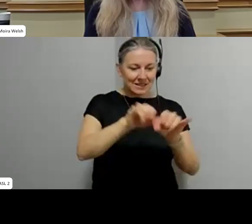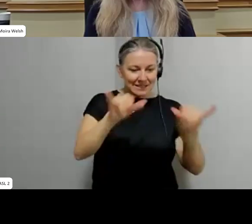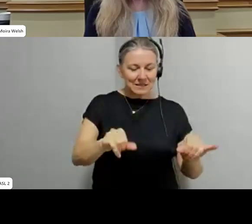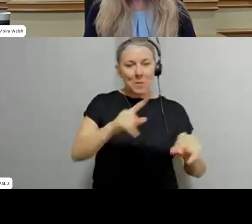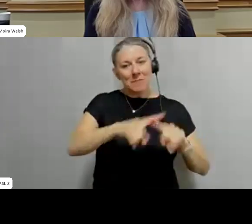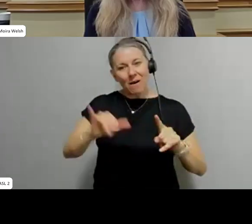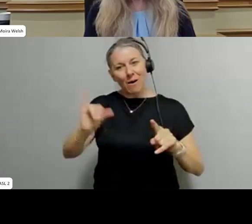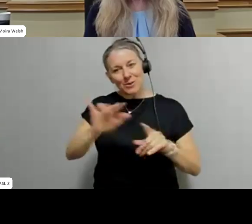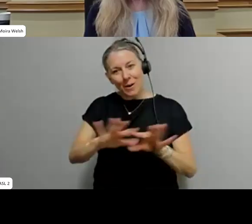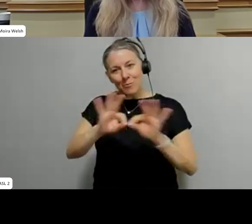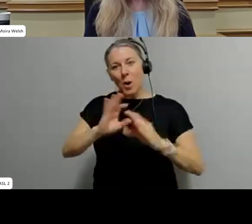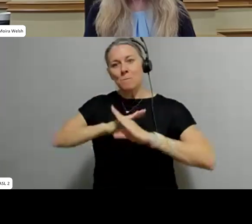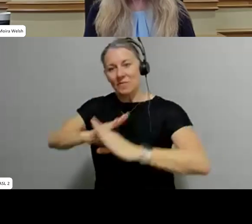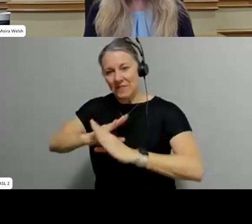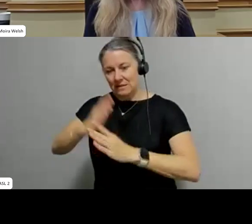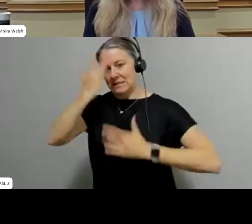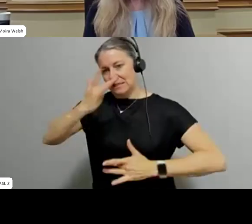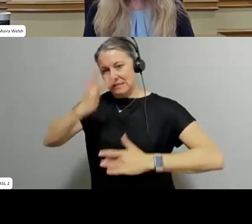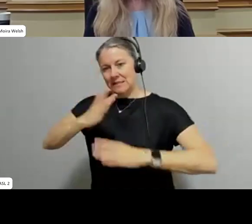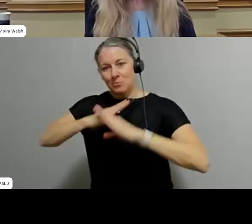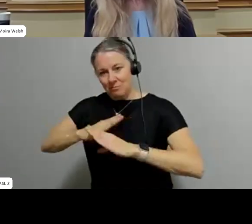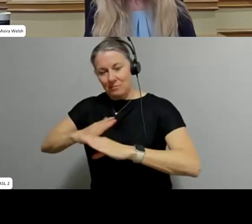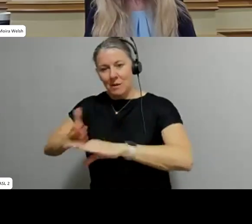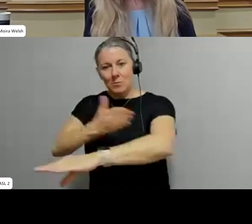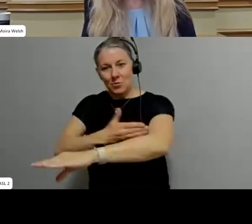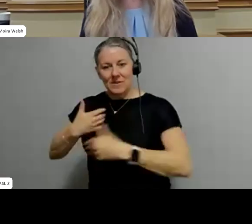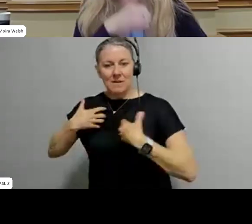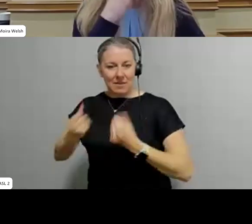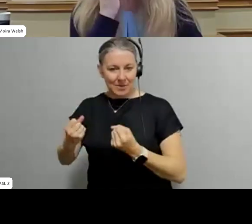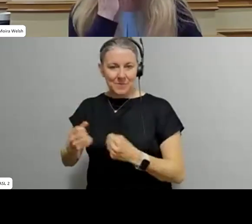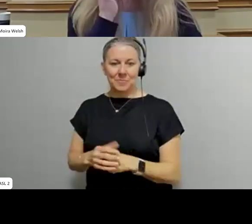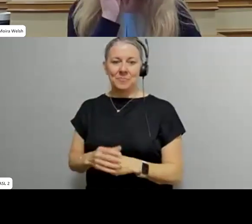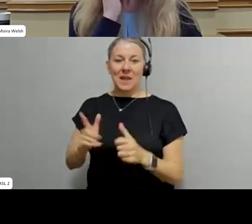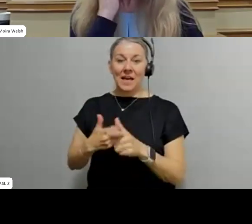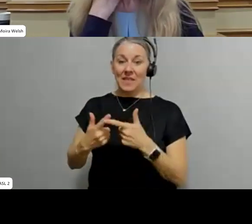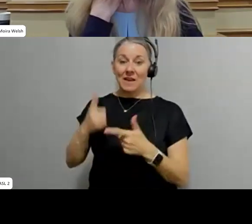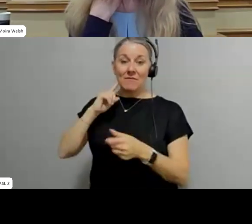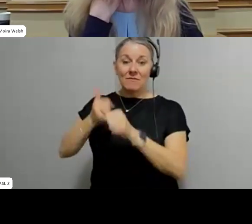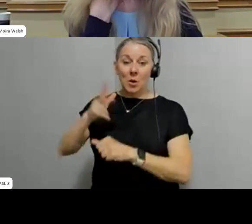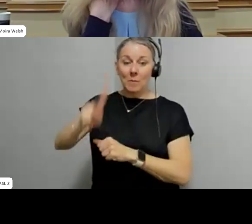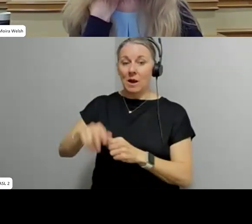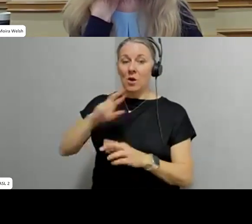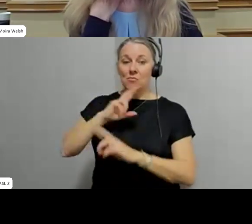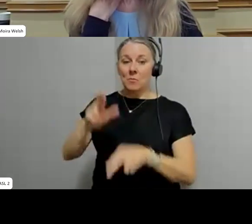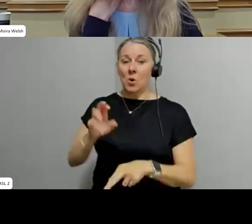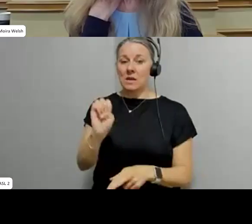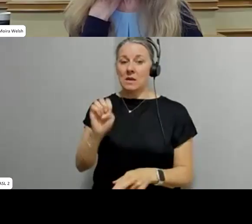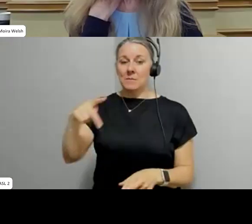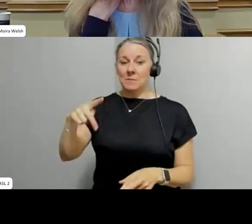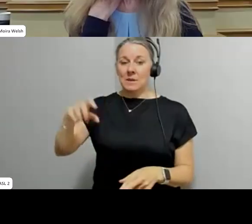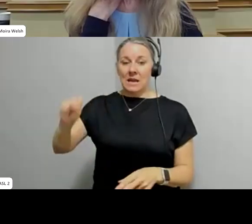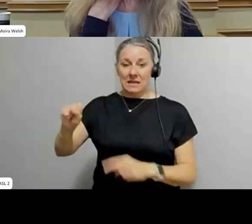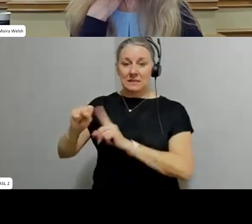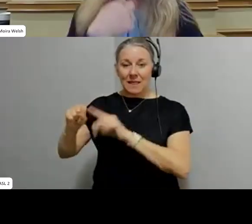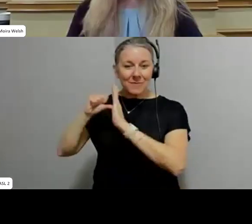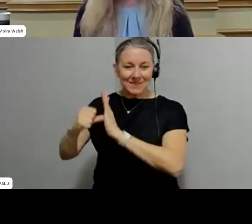revolutionary. And then it was followed by the EPS report that emphasized the link between health and economic status, dealing with challenges and inequities, and